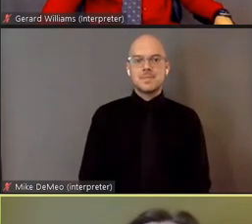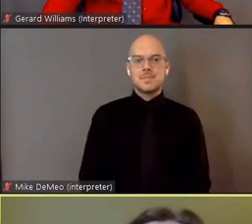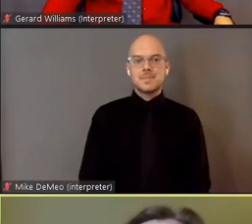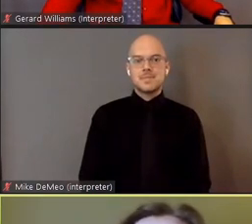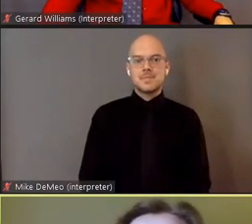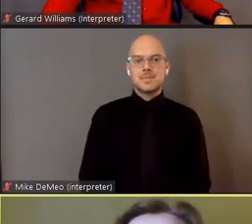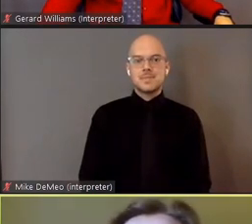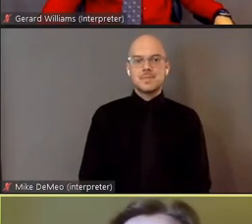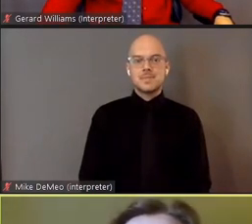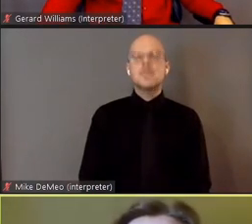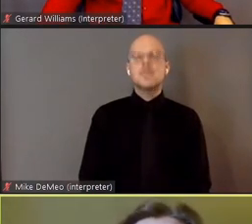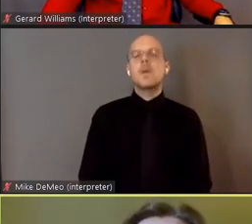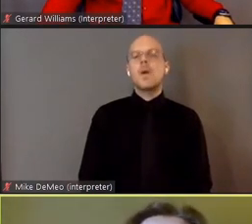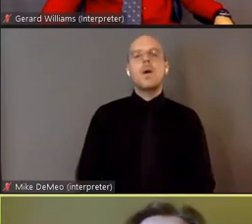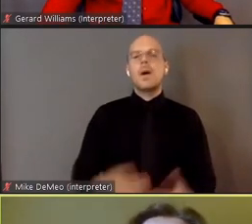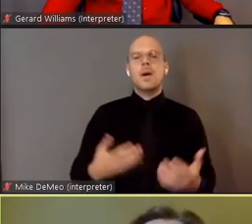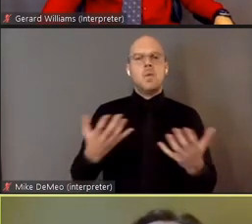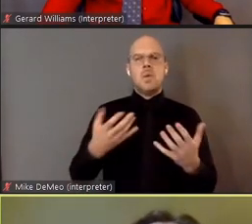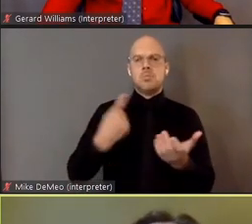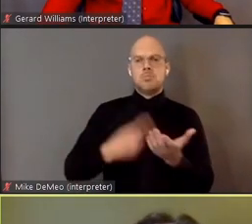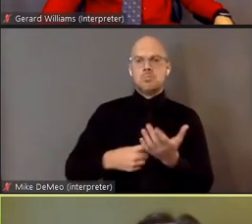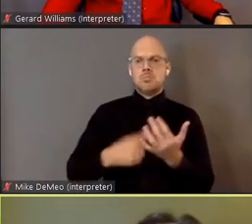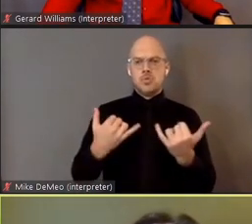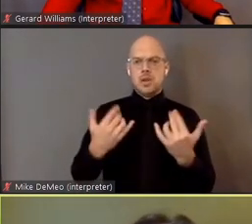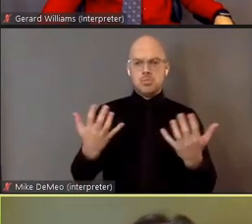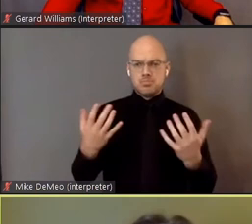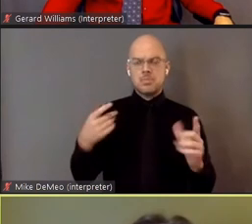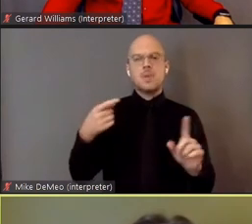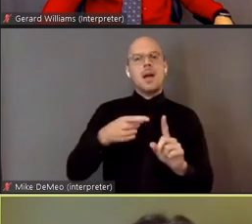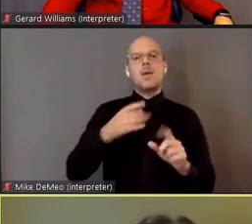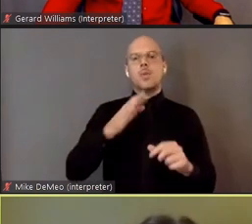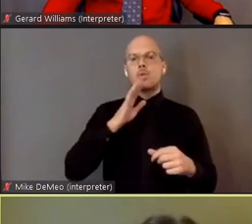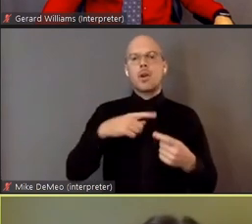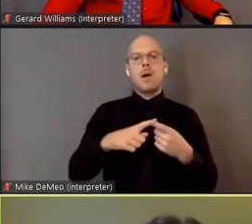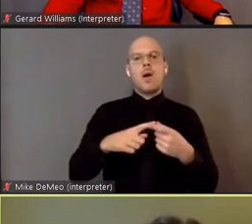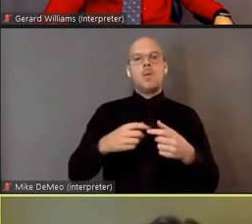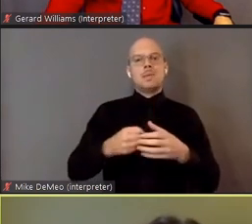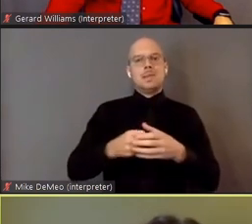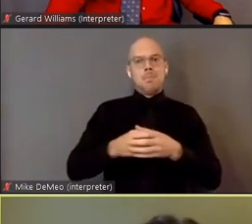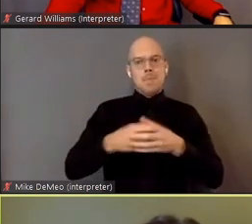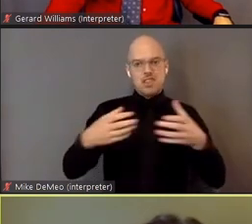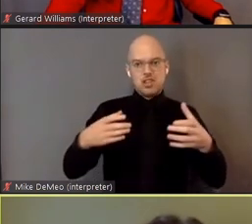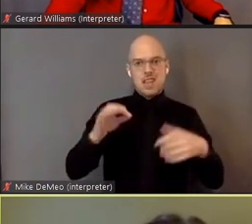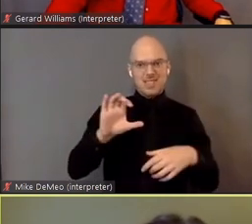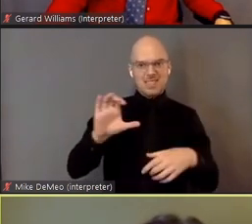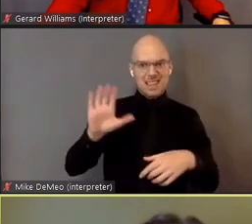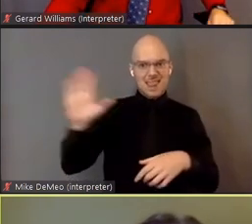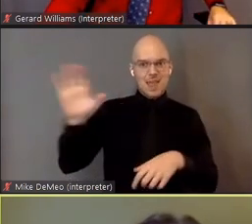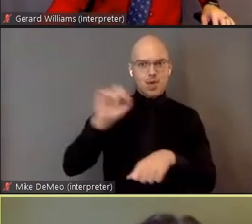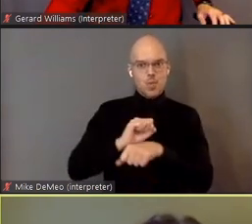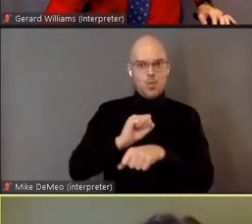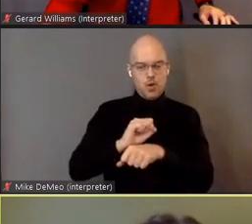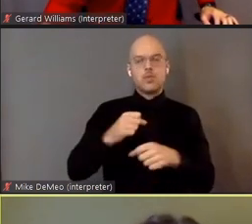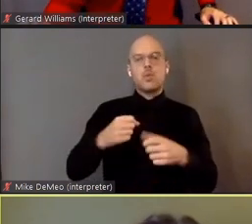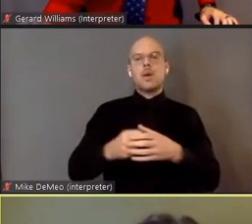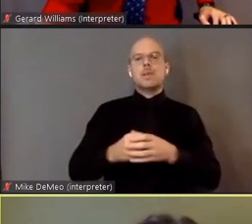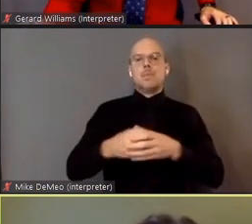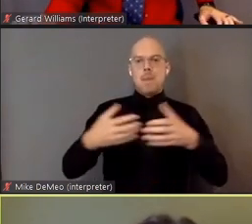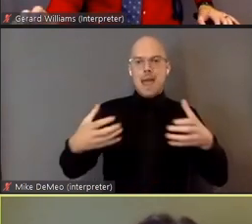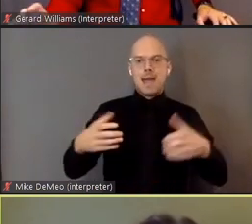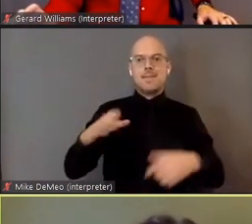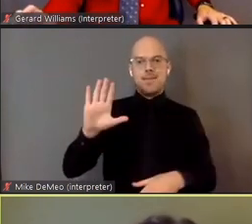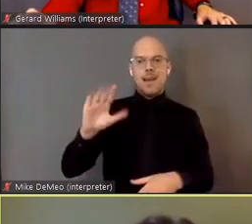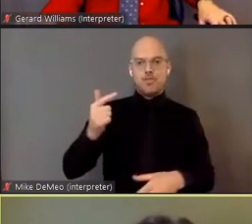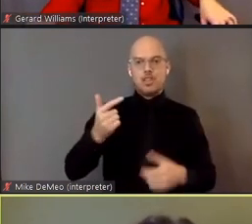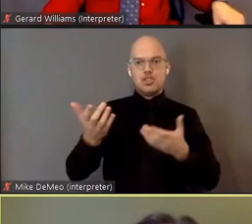So what I'm going to talk about today is the expansion by the FCC of 5G